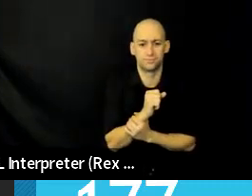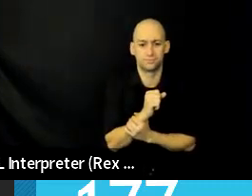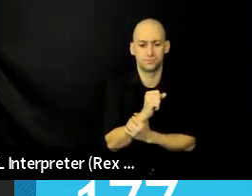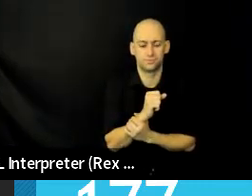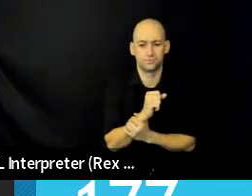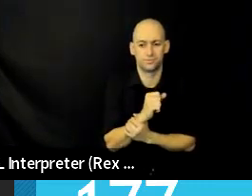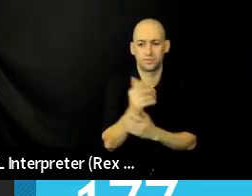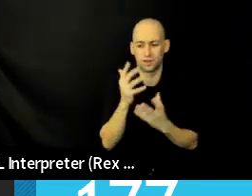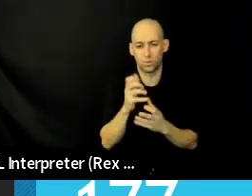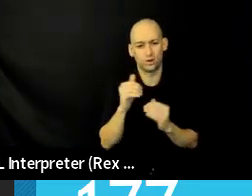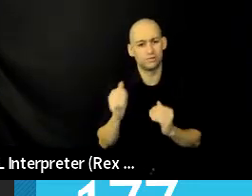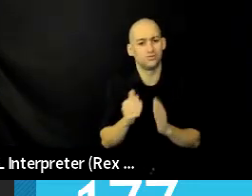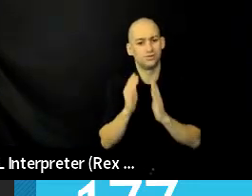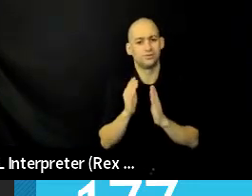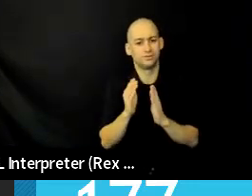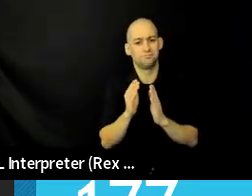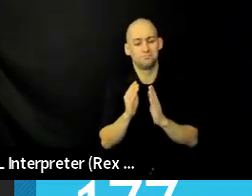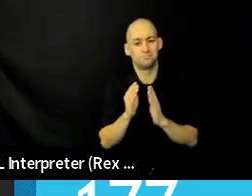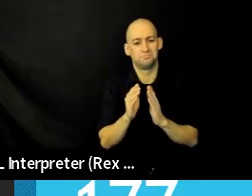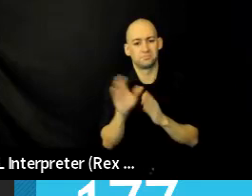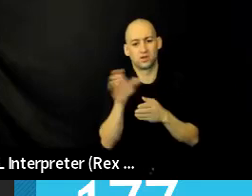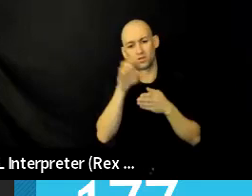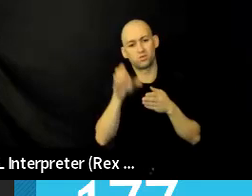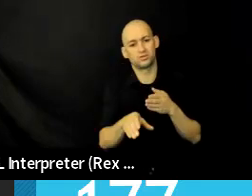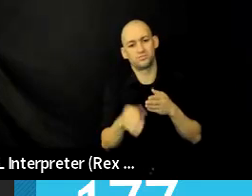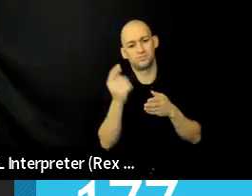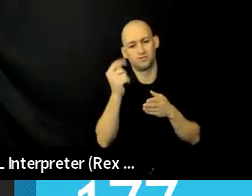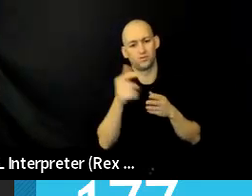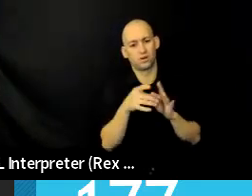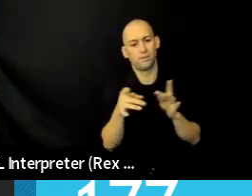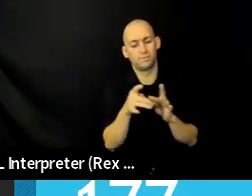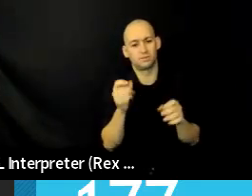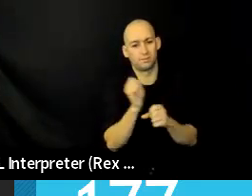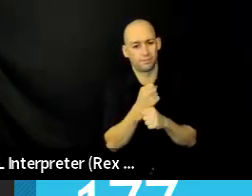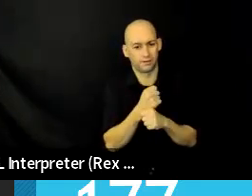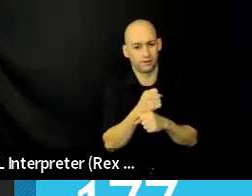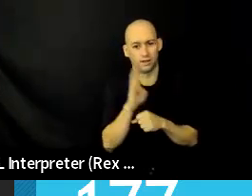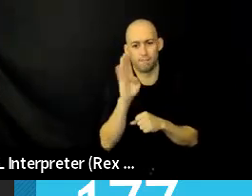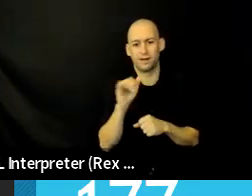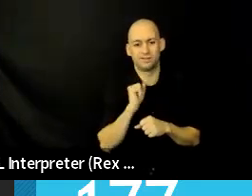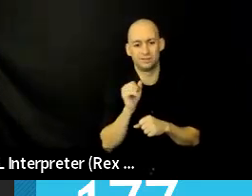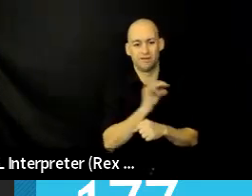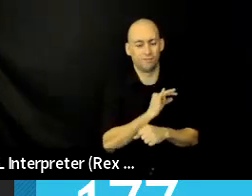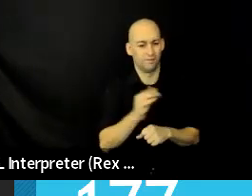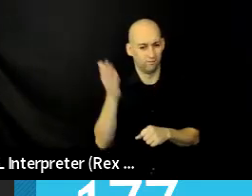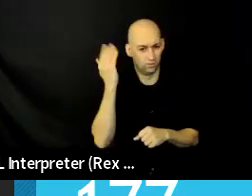I want to address, in conclusion, a couple of the comments that were made by staff earlier.